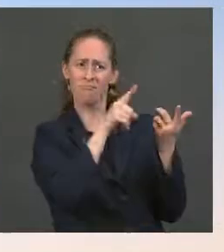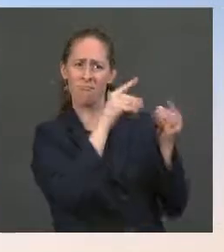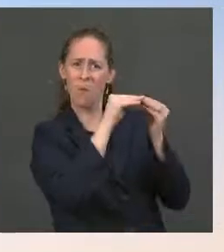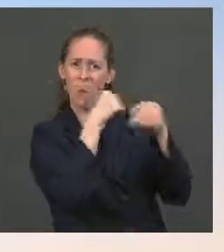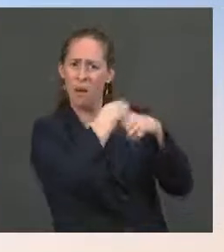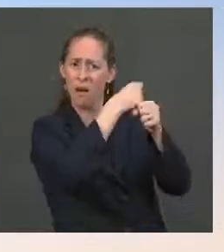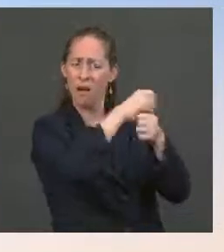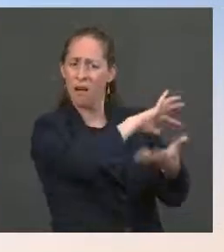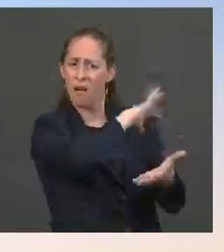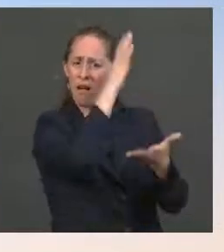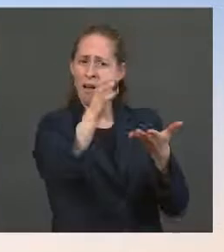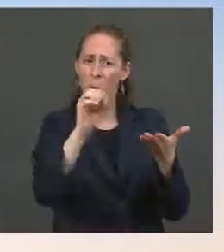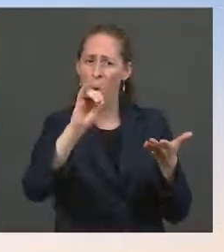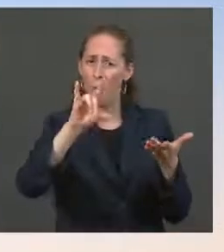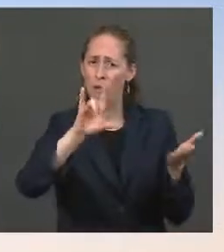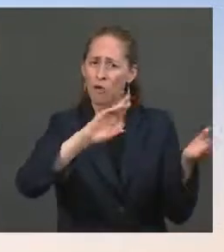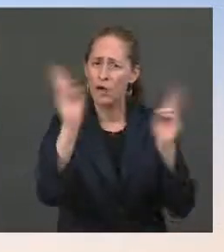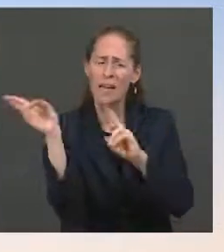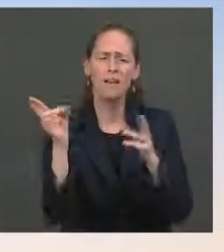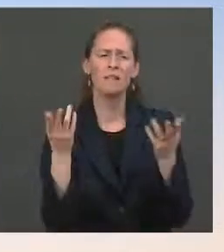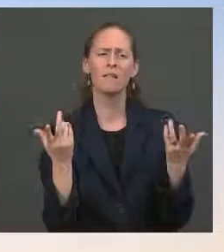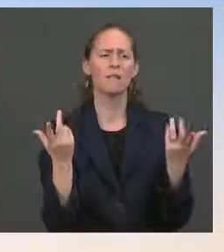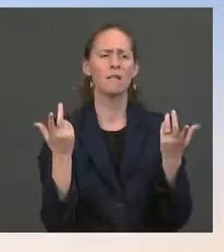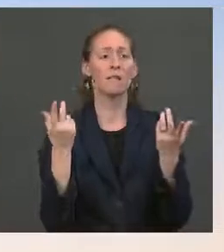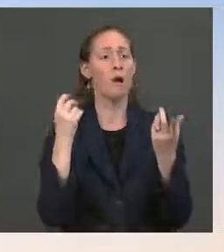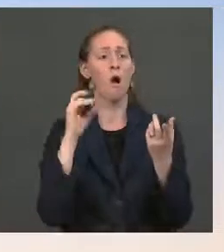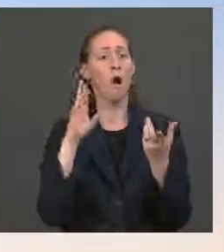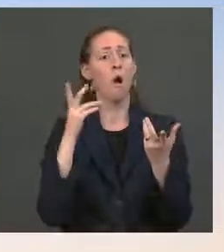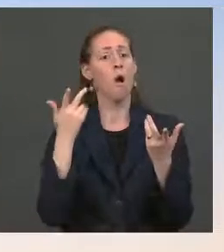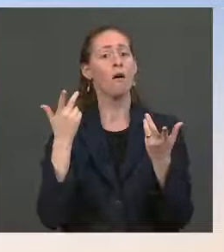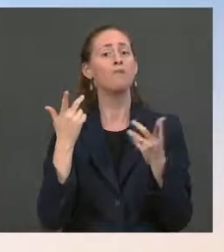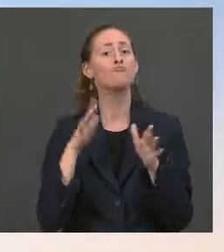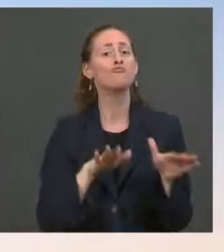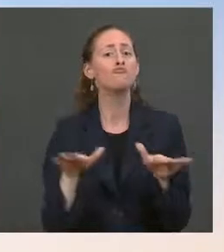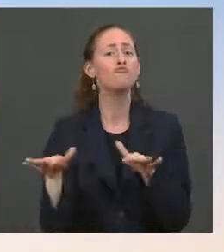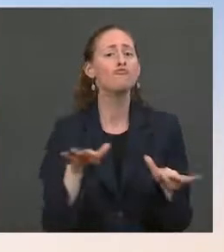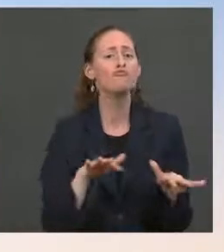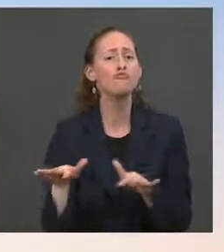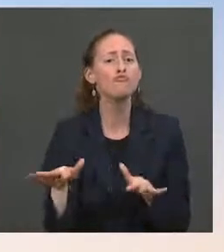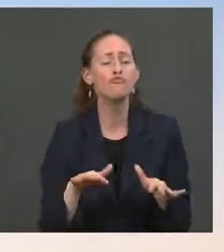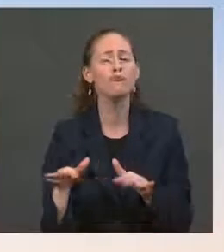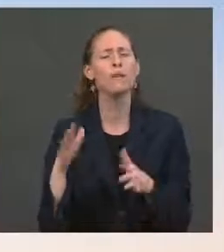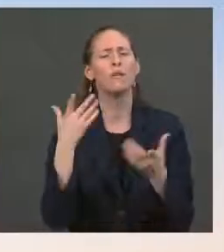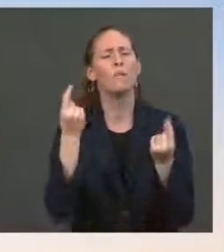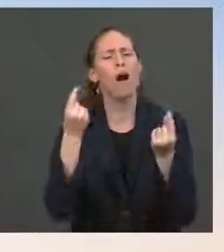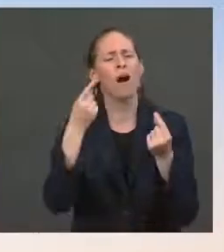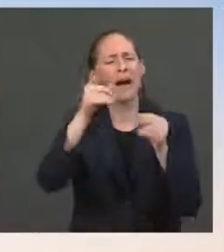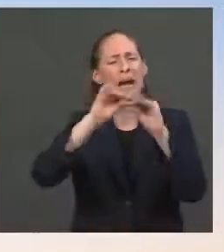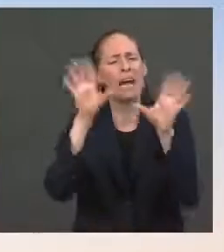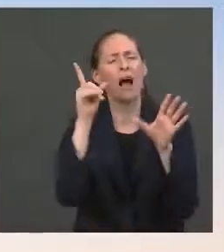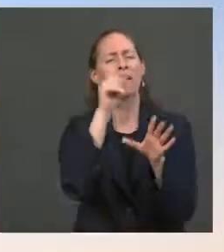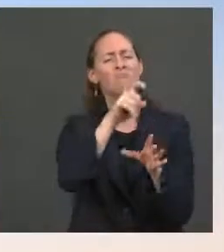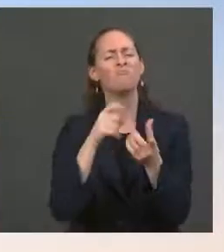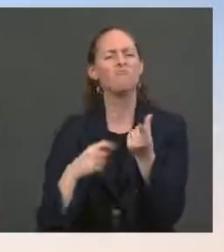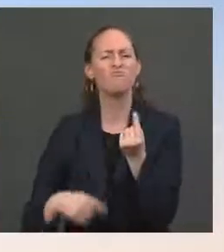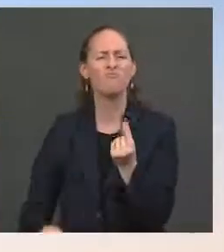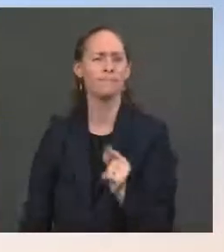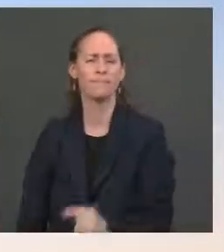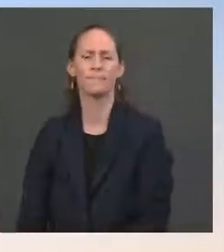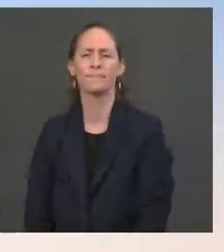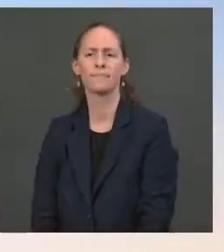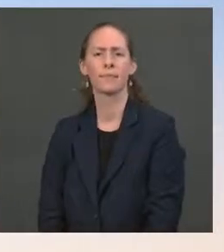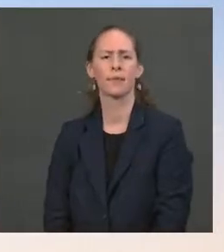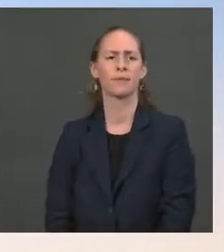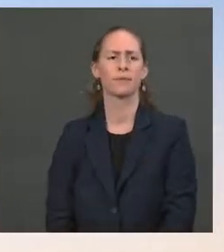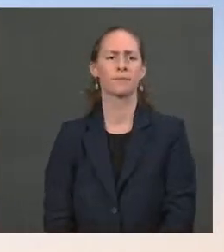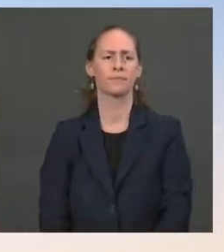a few months ago, the sort of gradual increase in production that we had asked for. Well, I think one of the questions I was asked last